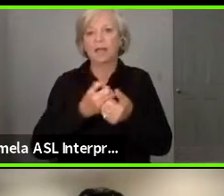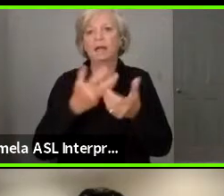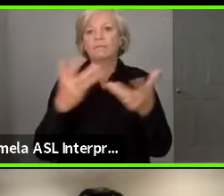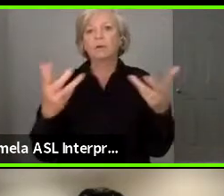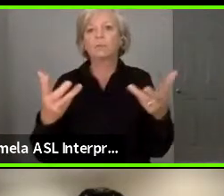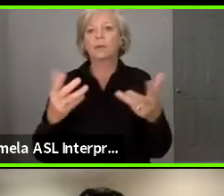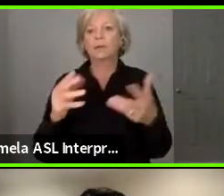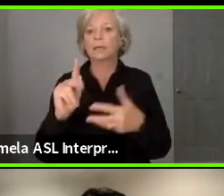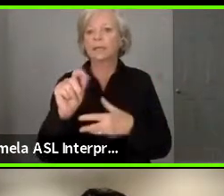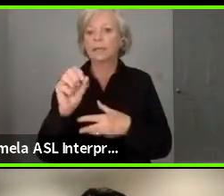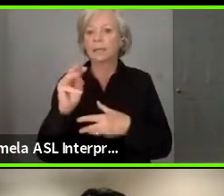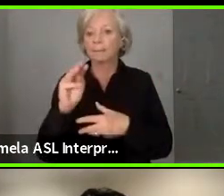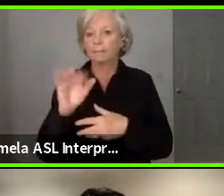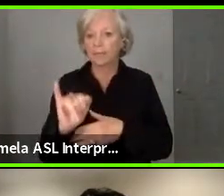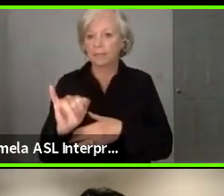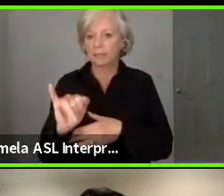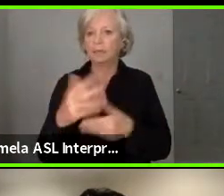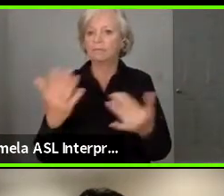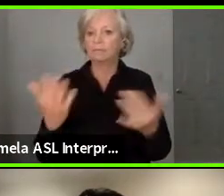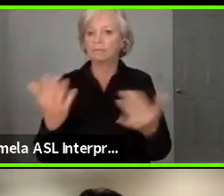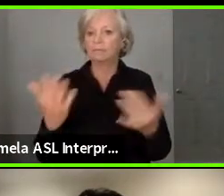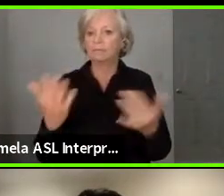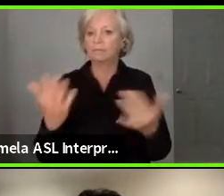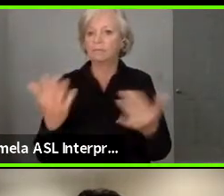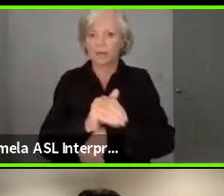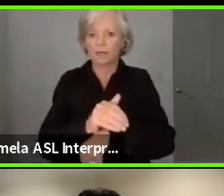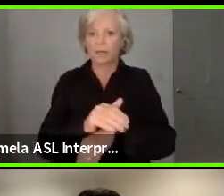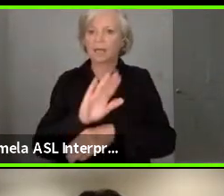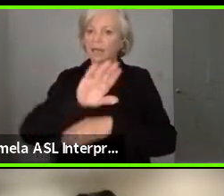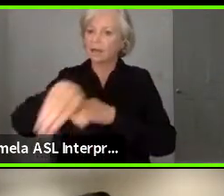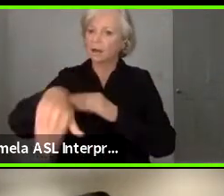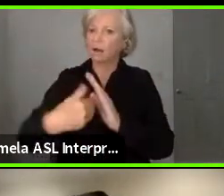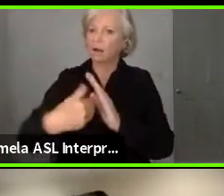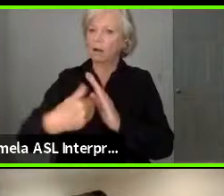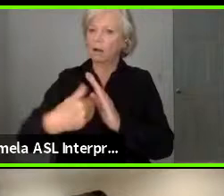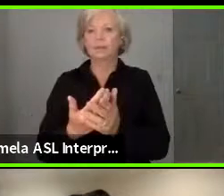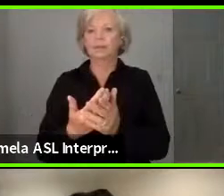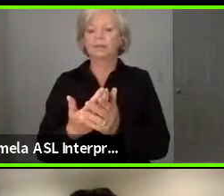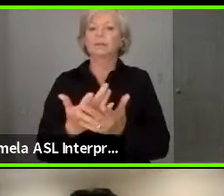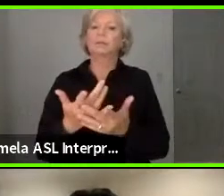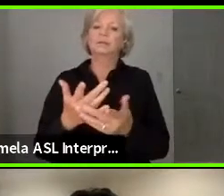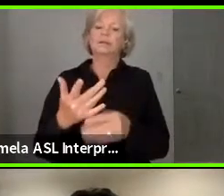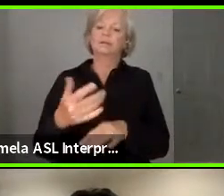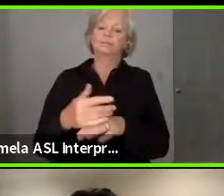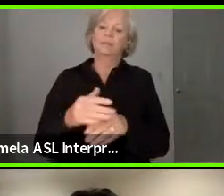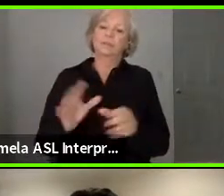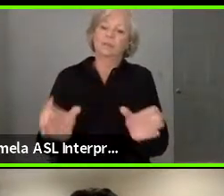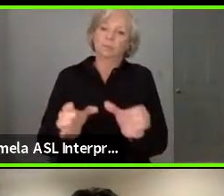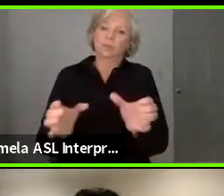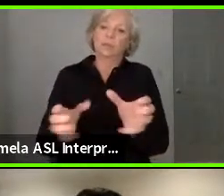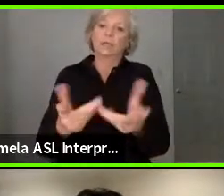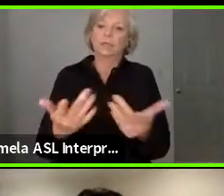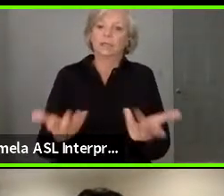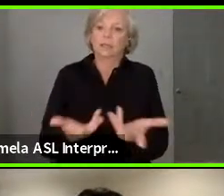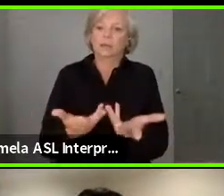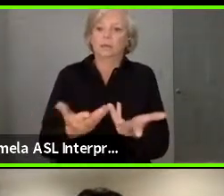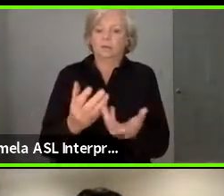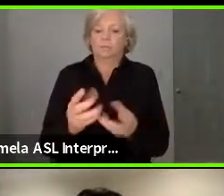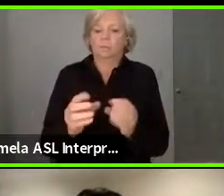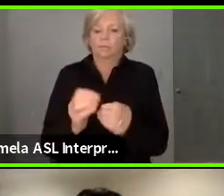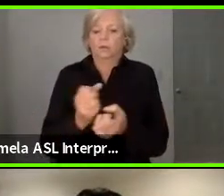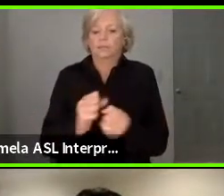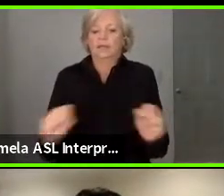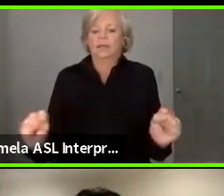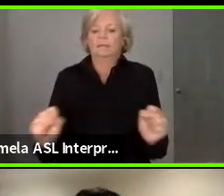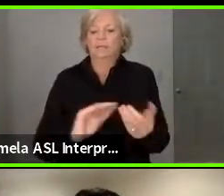for being here tonight, for all of the hard work that we're doing to make our community healthier and safer. So thank you all very much. I think